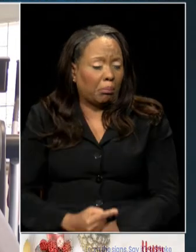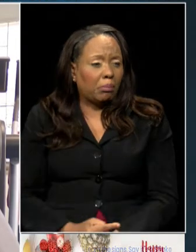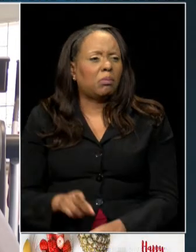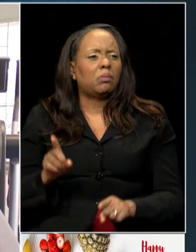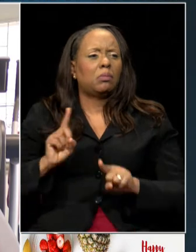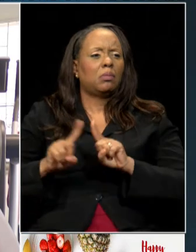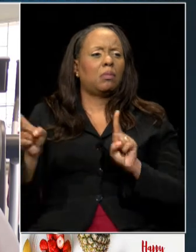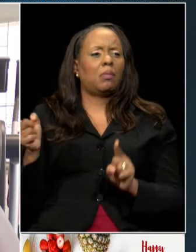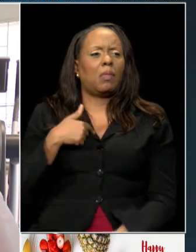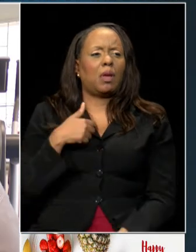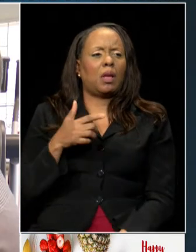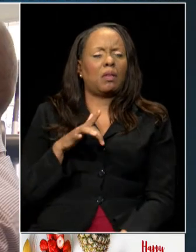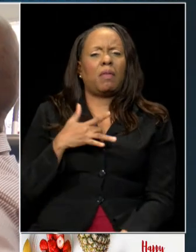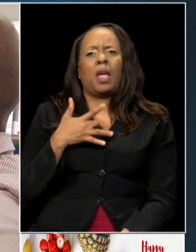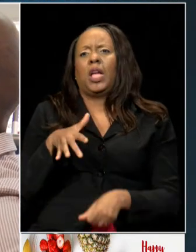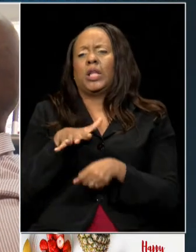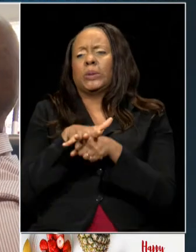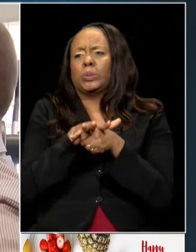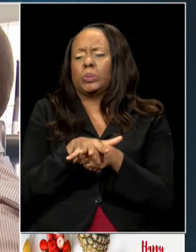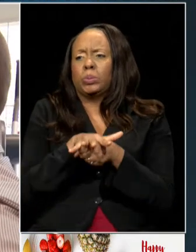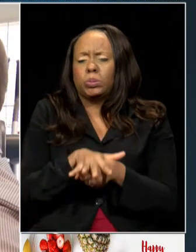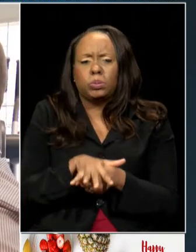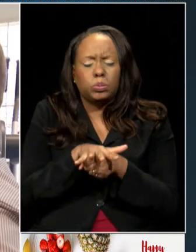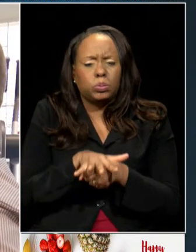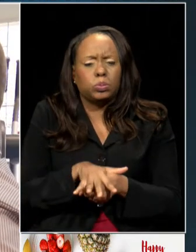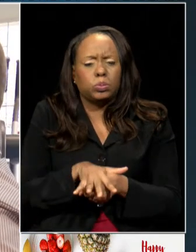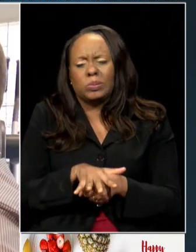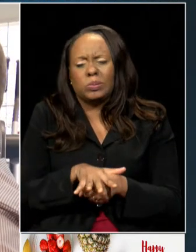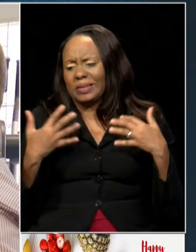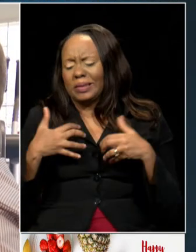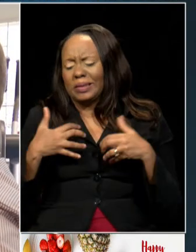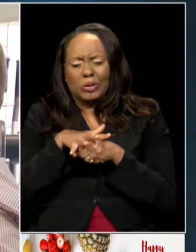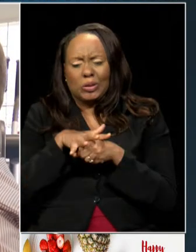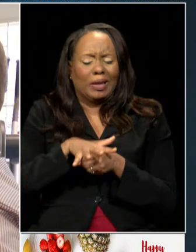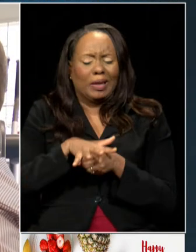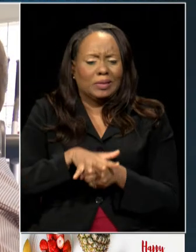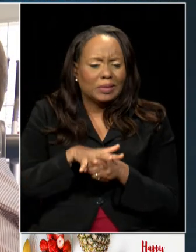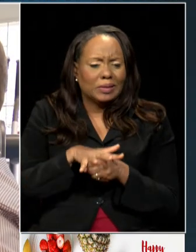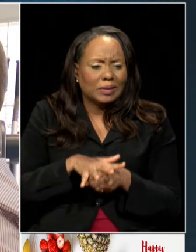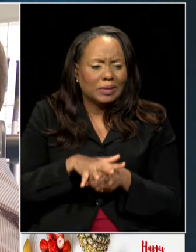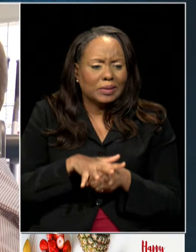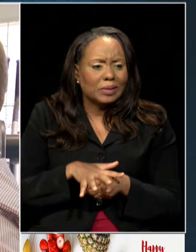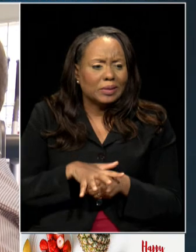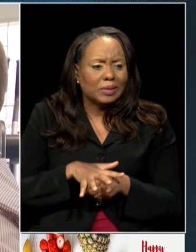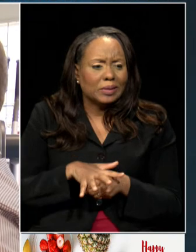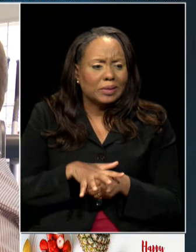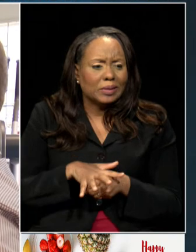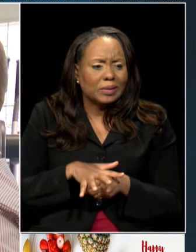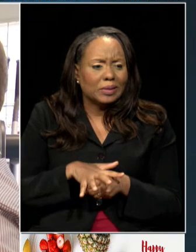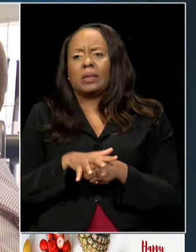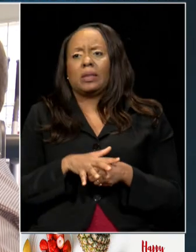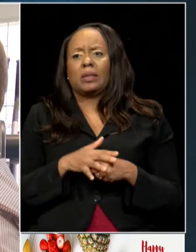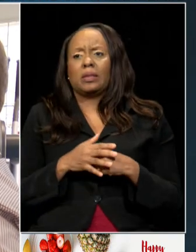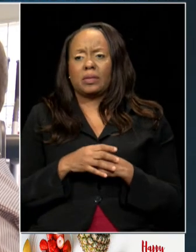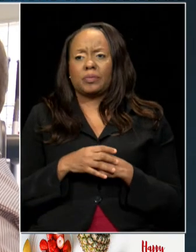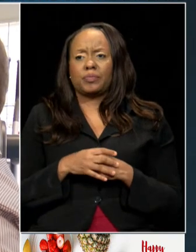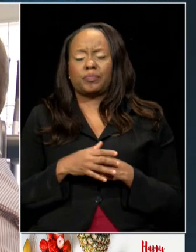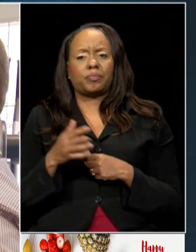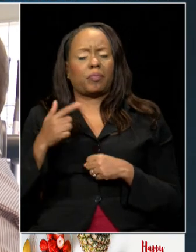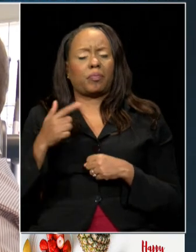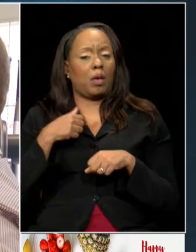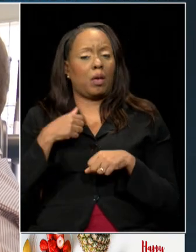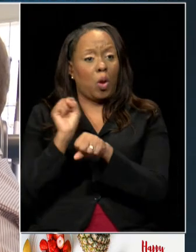feeling rather stressed, to be quite honest. And I was doing some work at